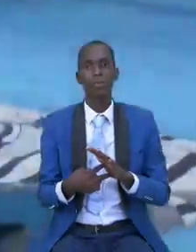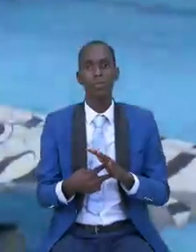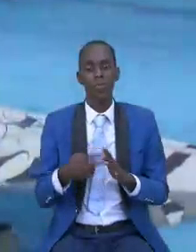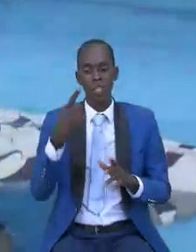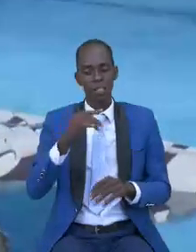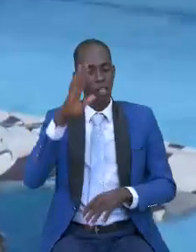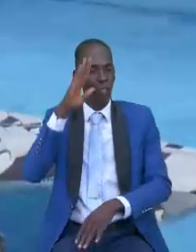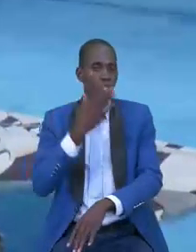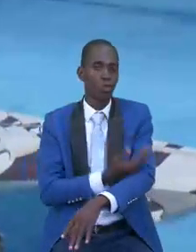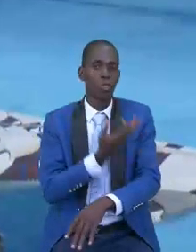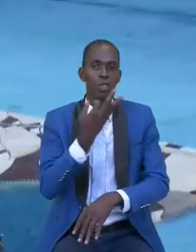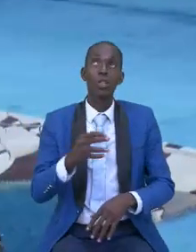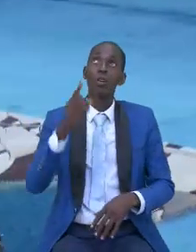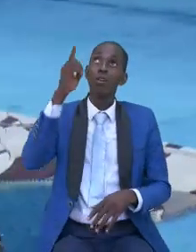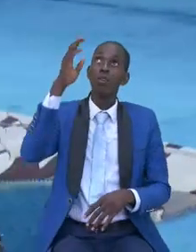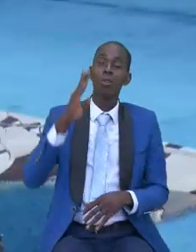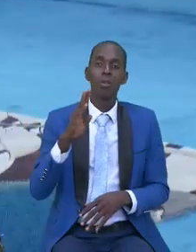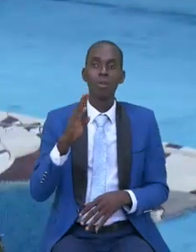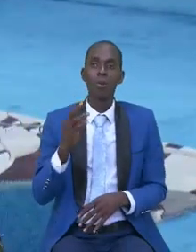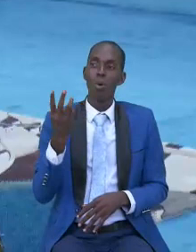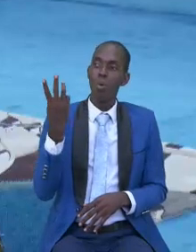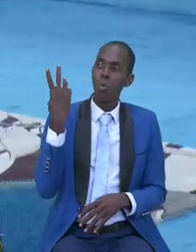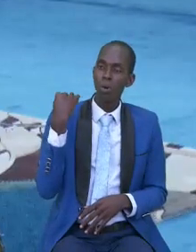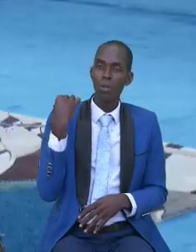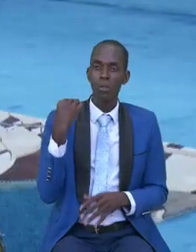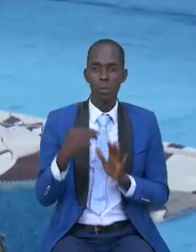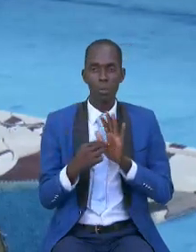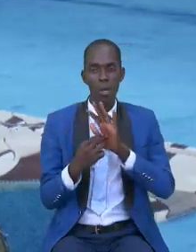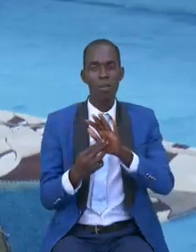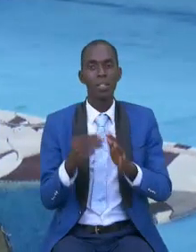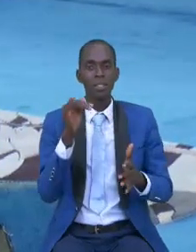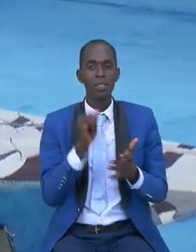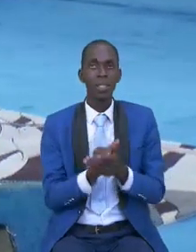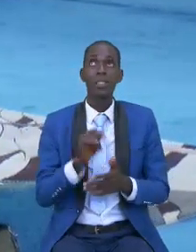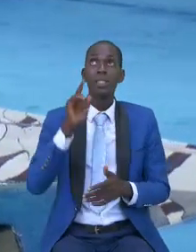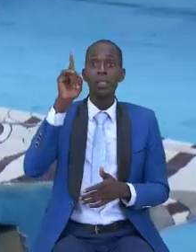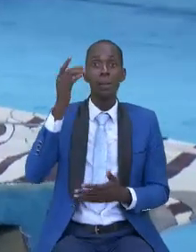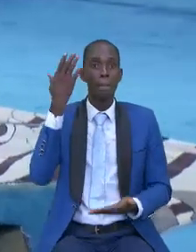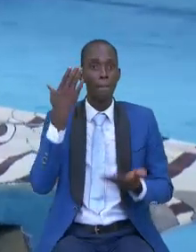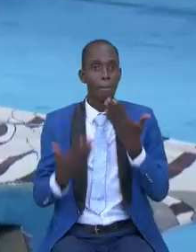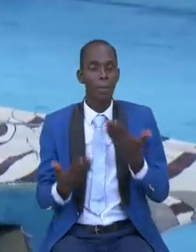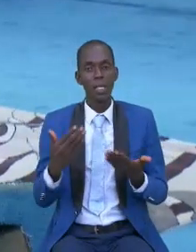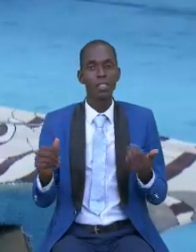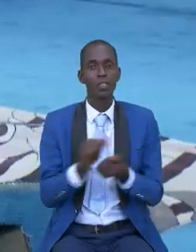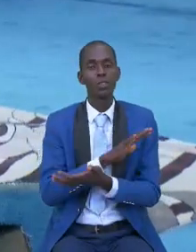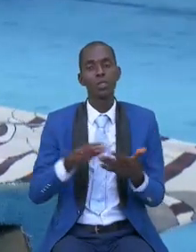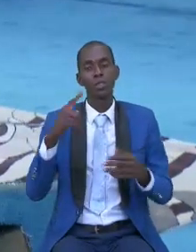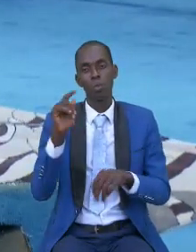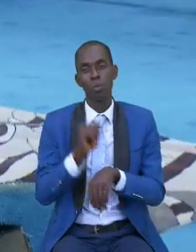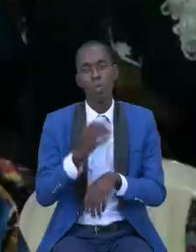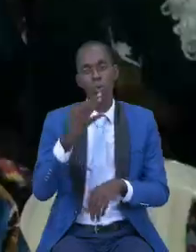of God was manifested, that he might destroy the works of the